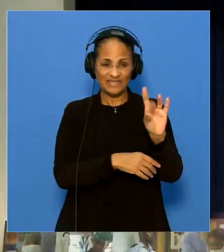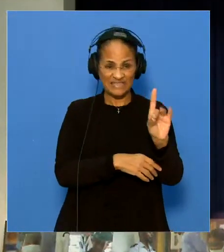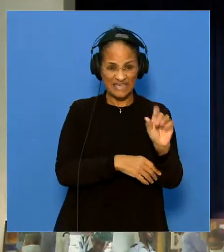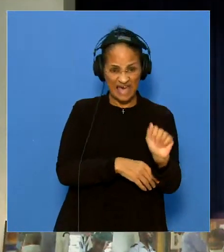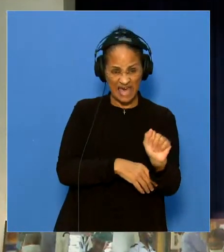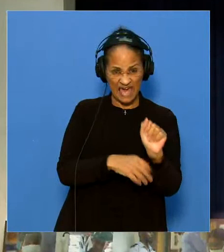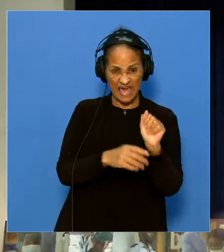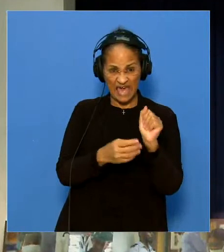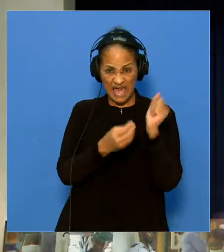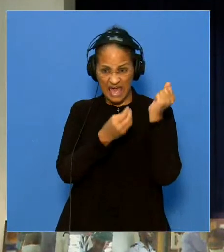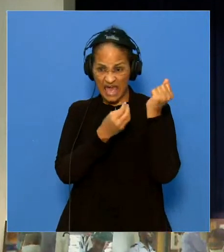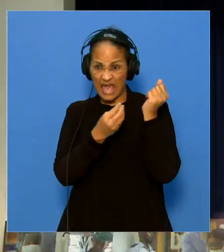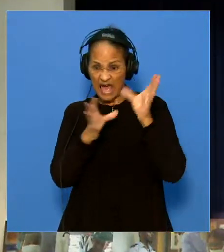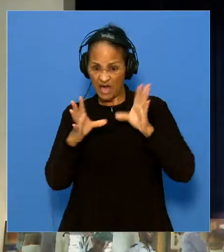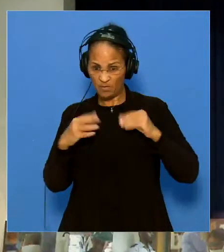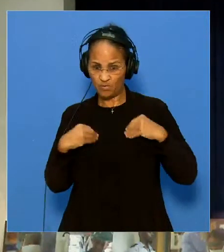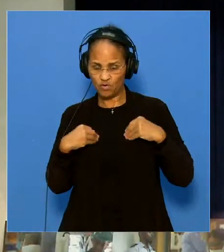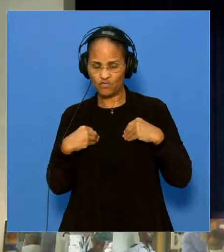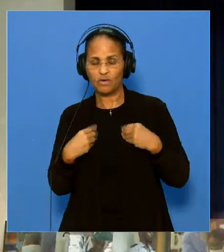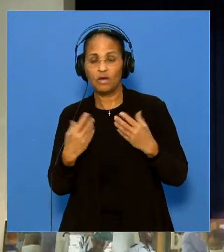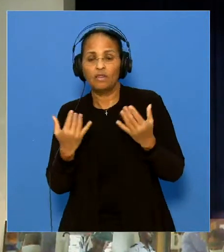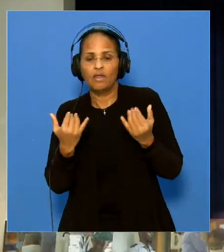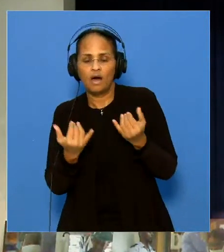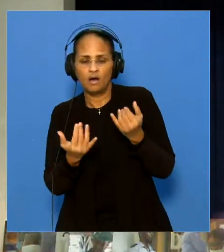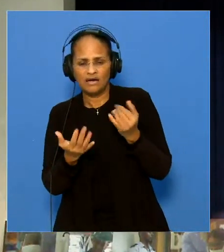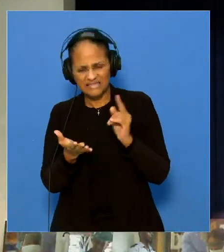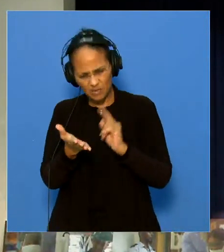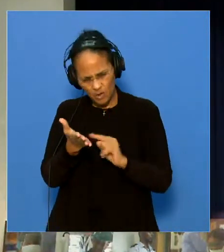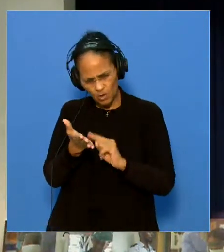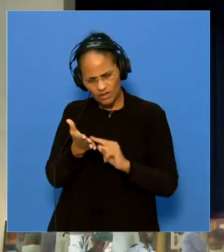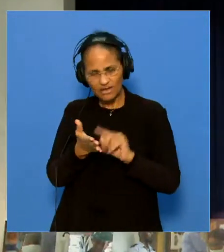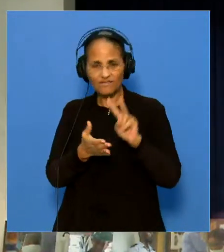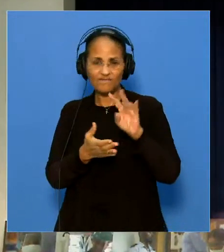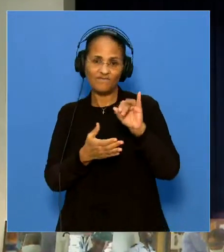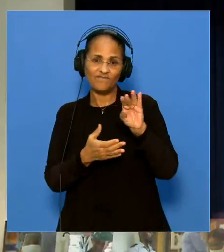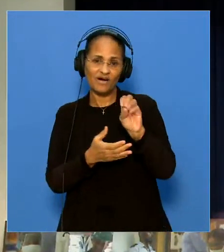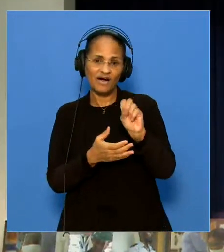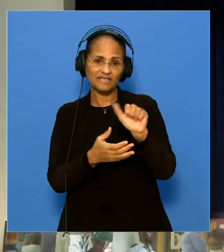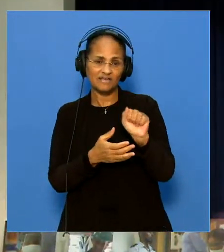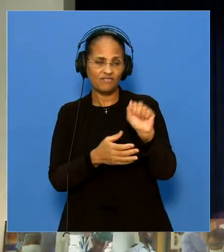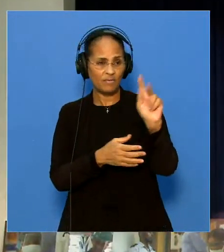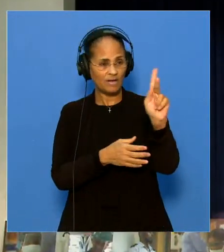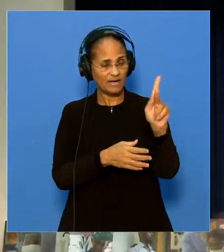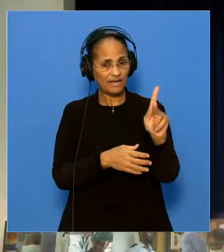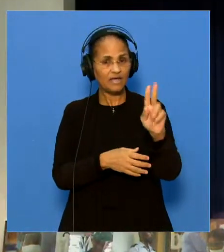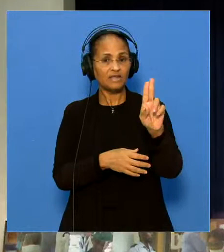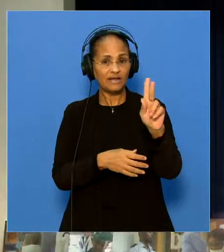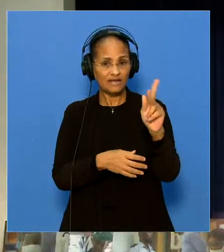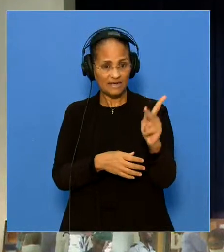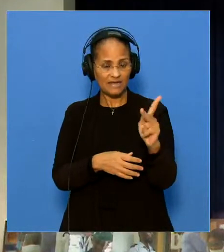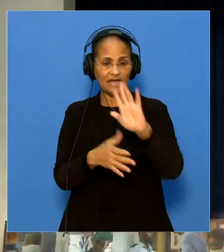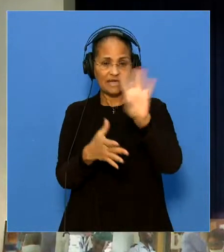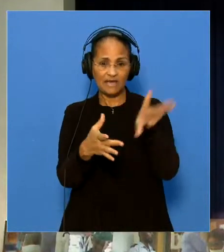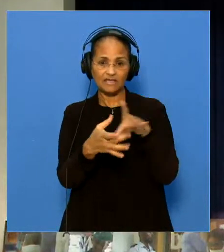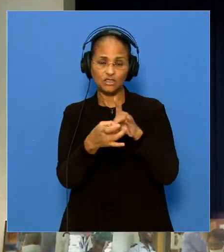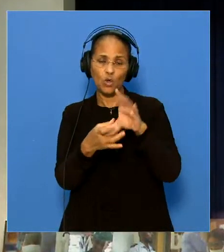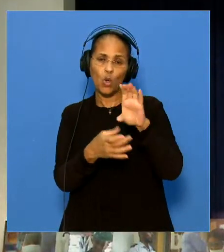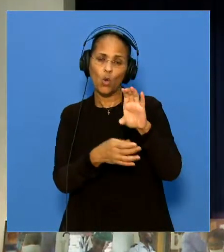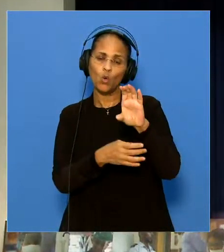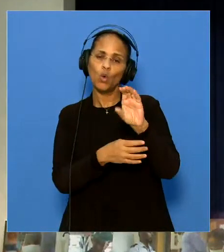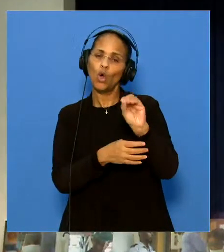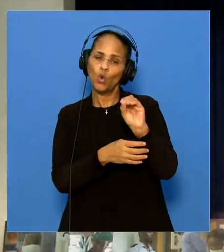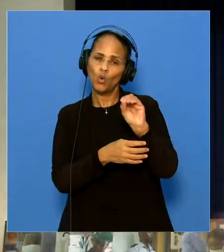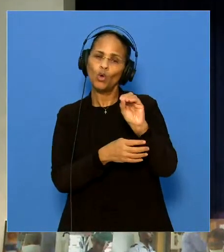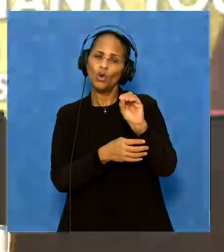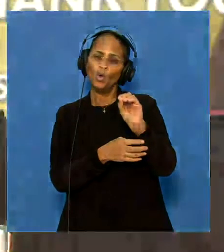Looking, like I've said previously, the Pfizer is coming from the United Kingdom through our connections with the OTC and Government House.